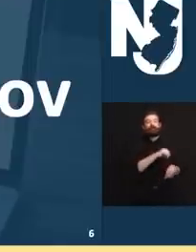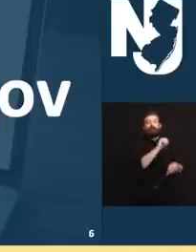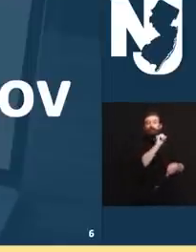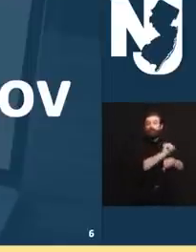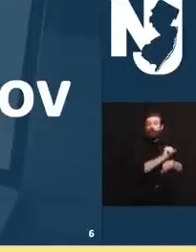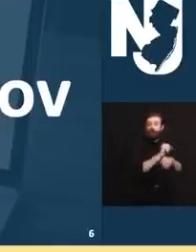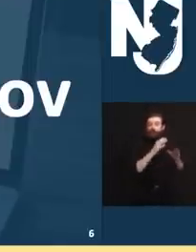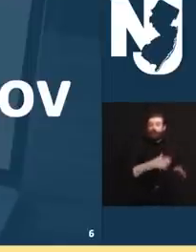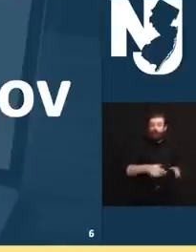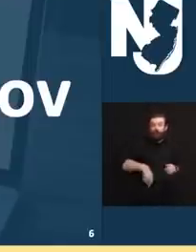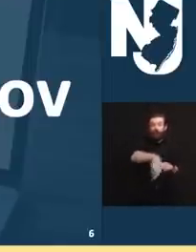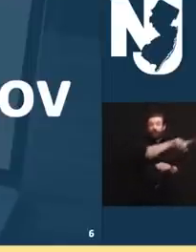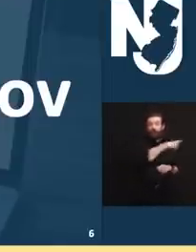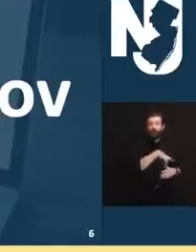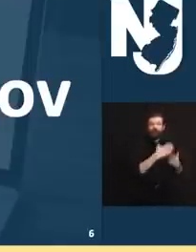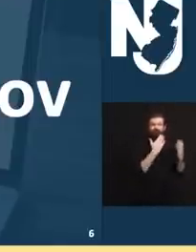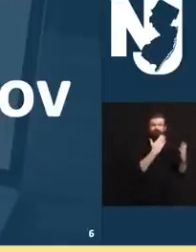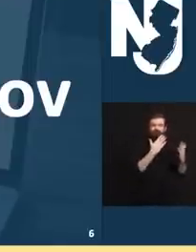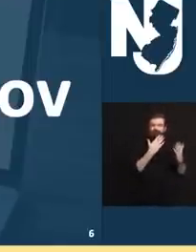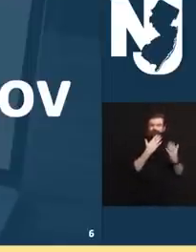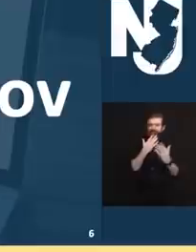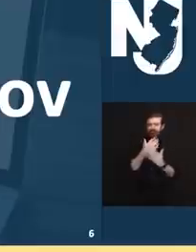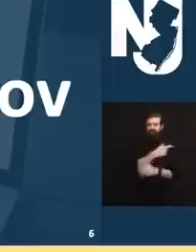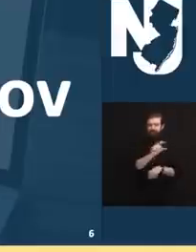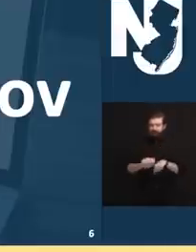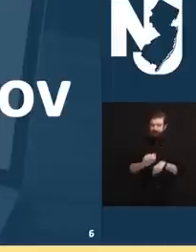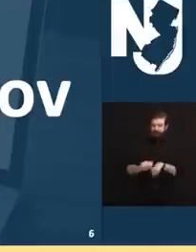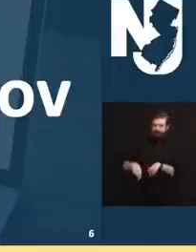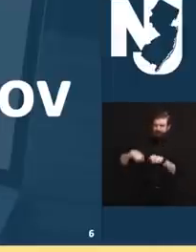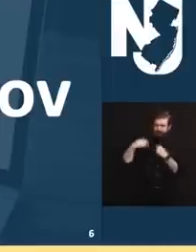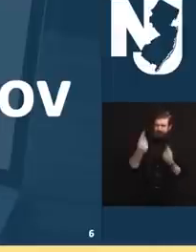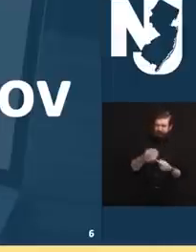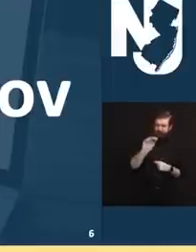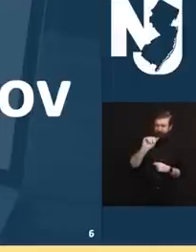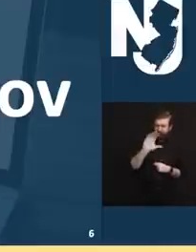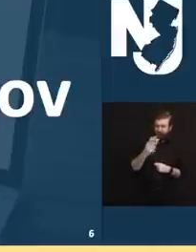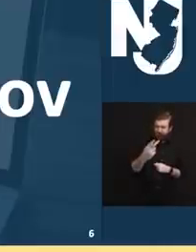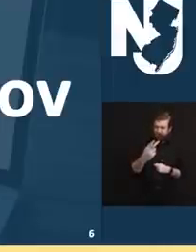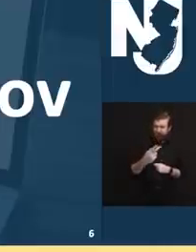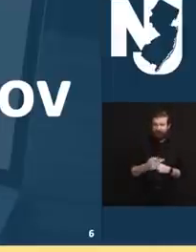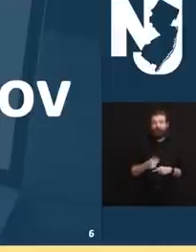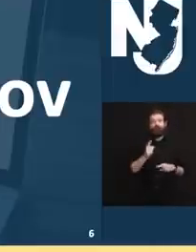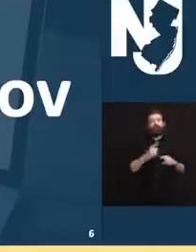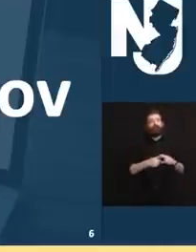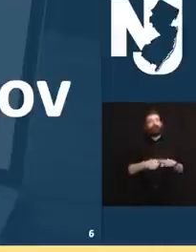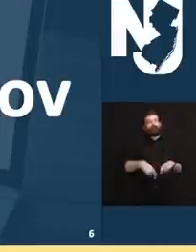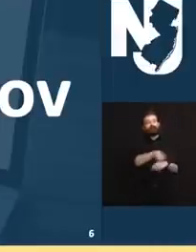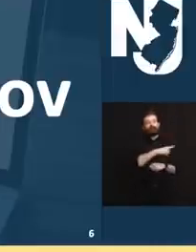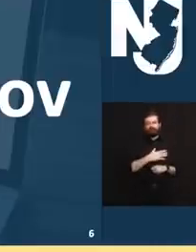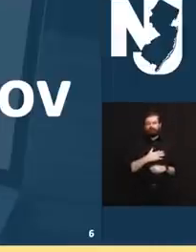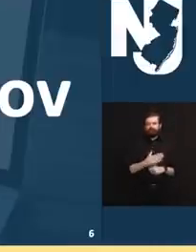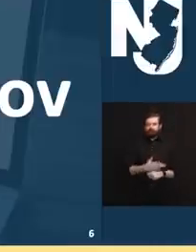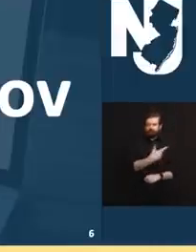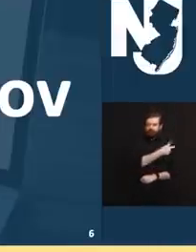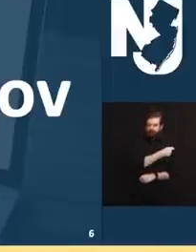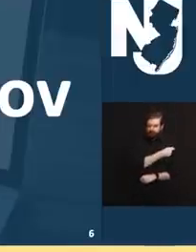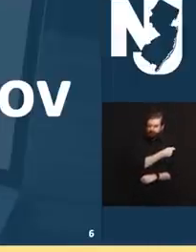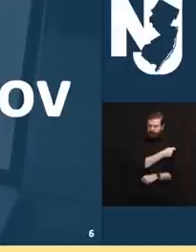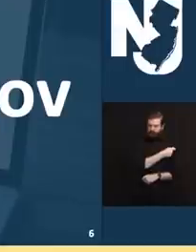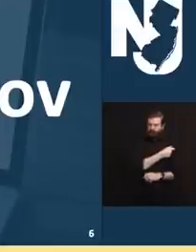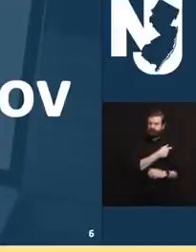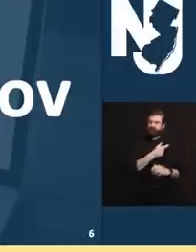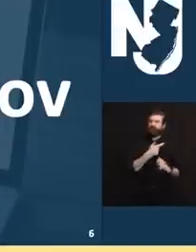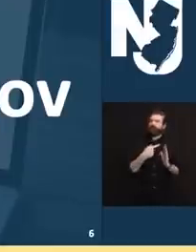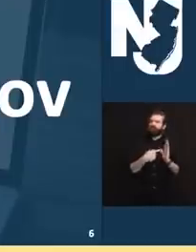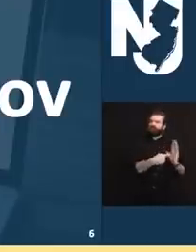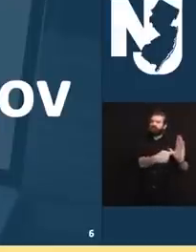showing their confidence in the safety of the vaccine we now have in our toolbox, and for the ones we hope to have in just a few